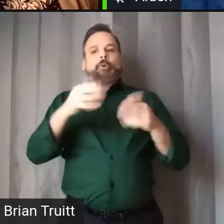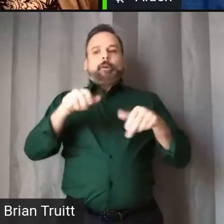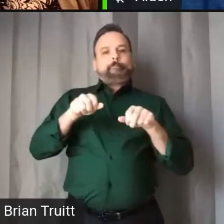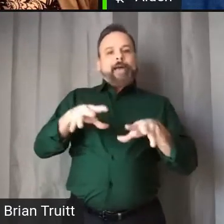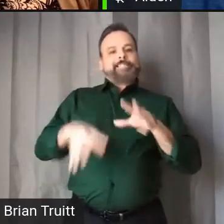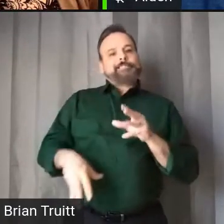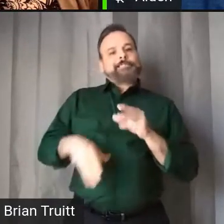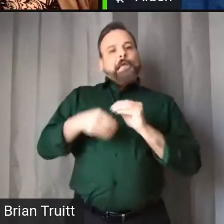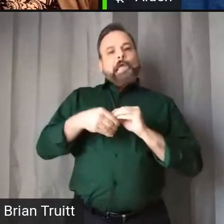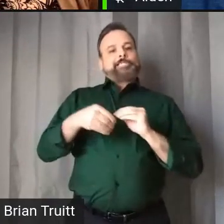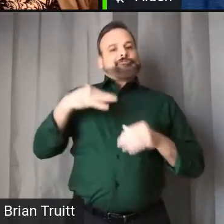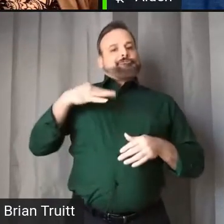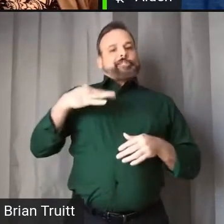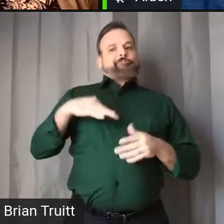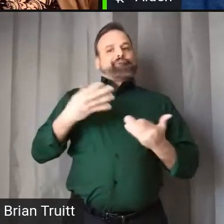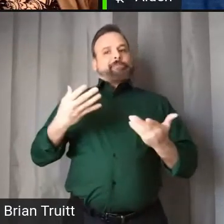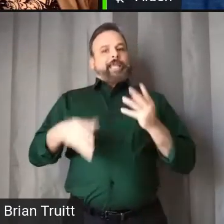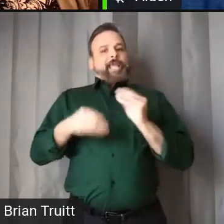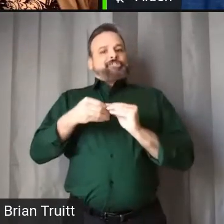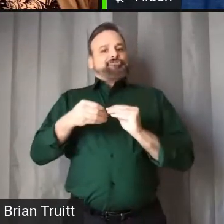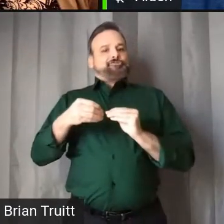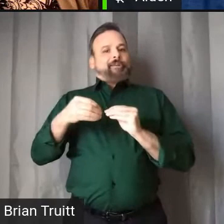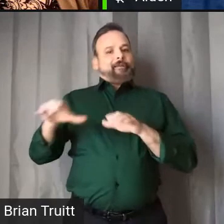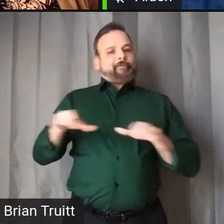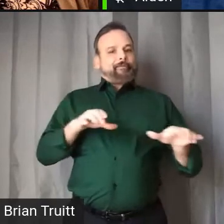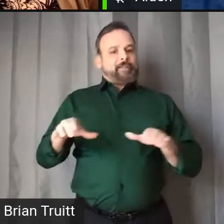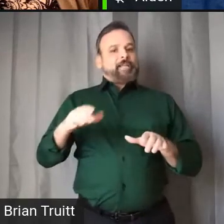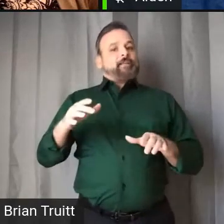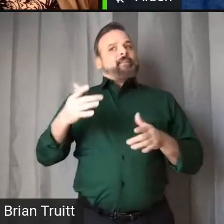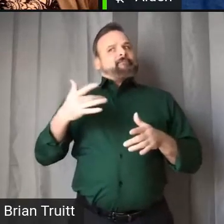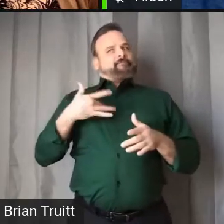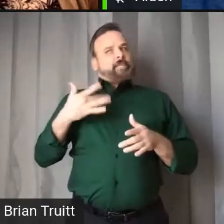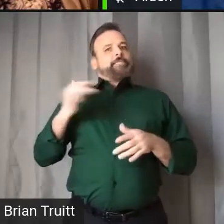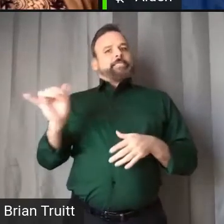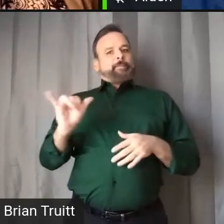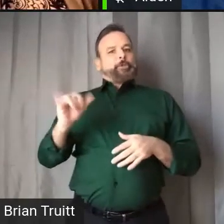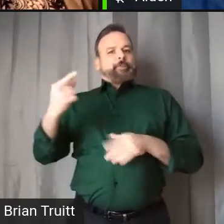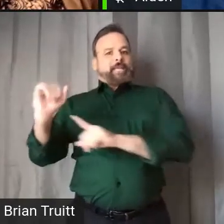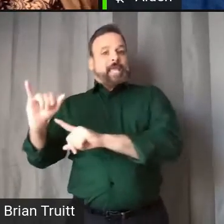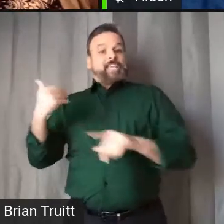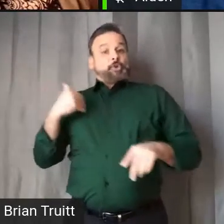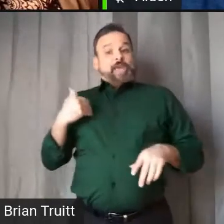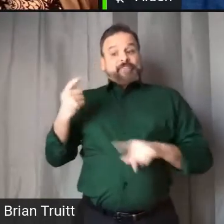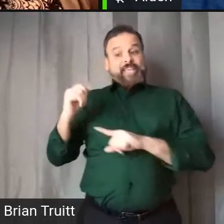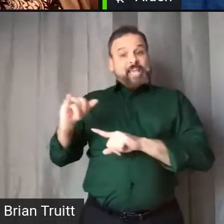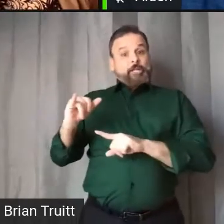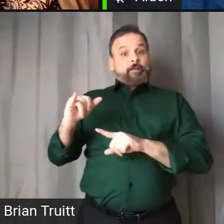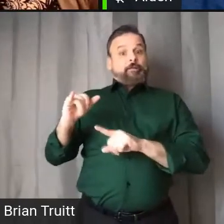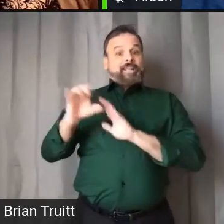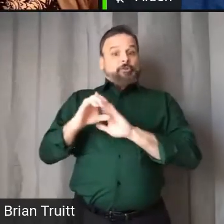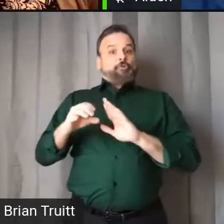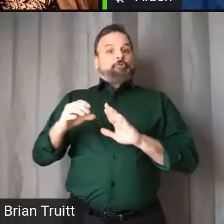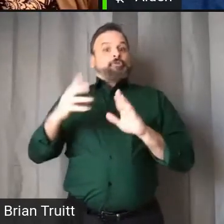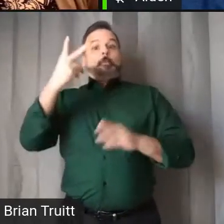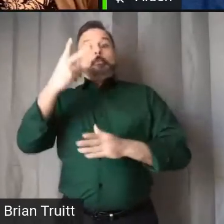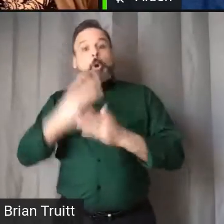thing that feels synonymous with being gay in some ways, when you have this gay character who is both, he sort of feels it like